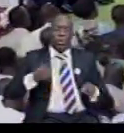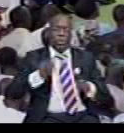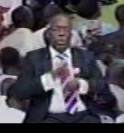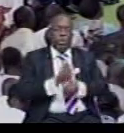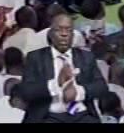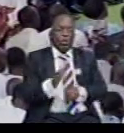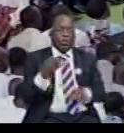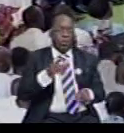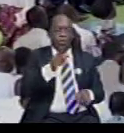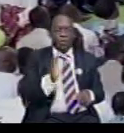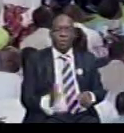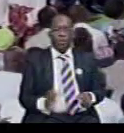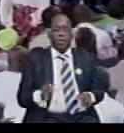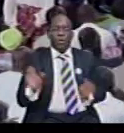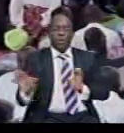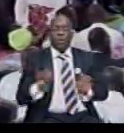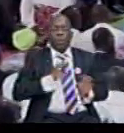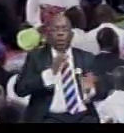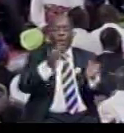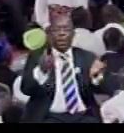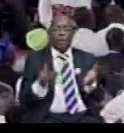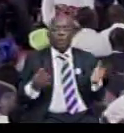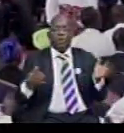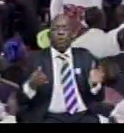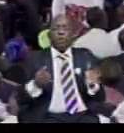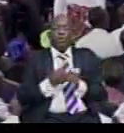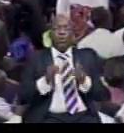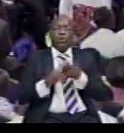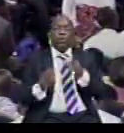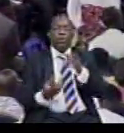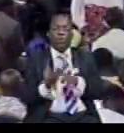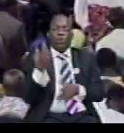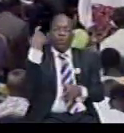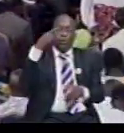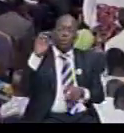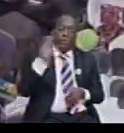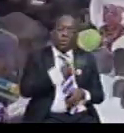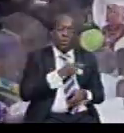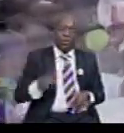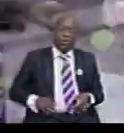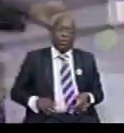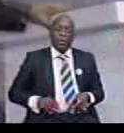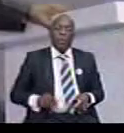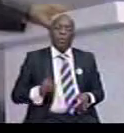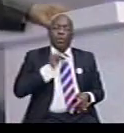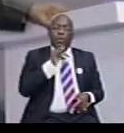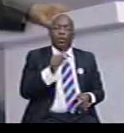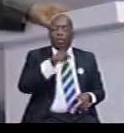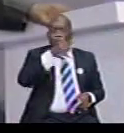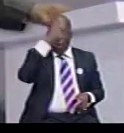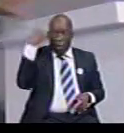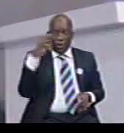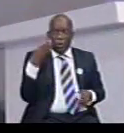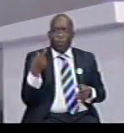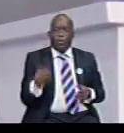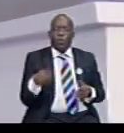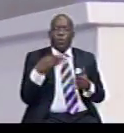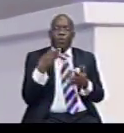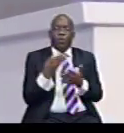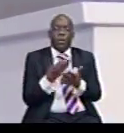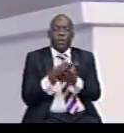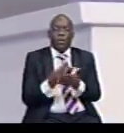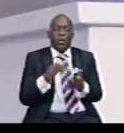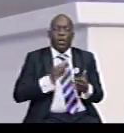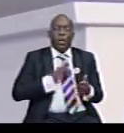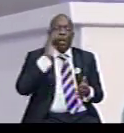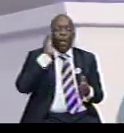grow for Christ, not for me? For Christ, not because of the finance I will get. For Christ,